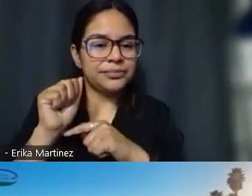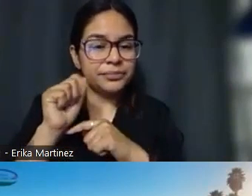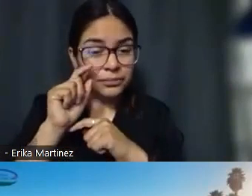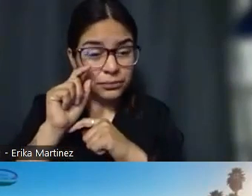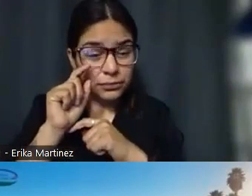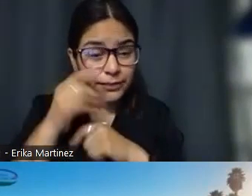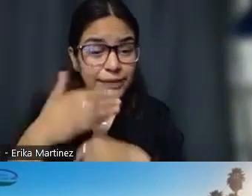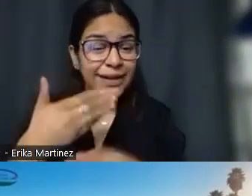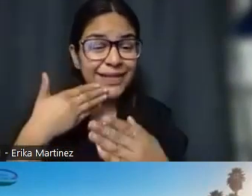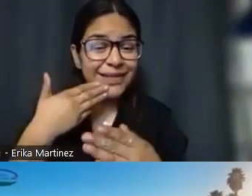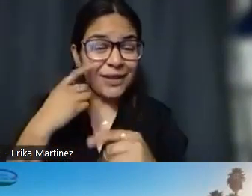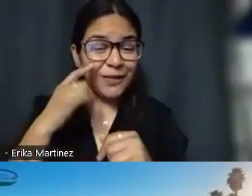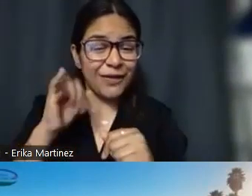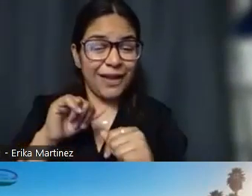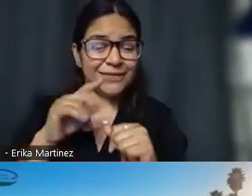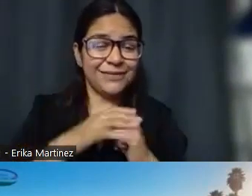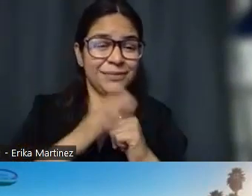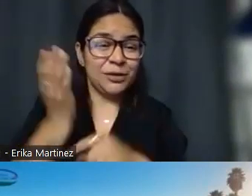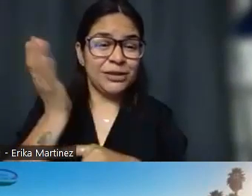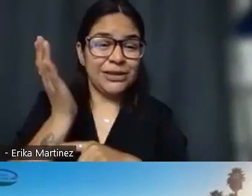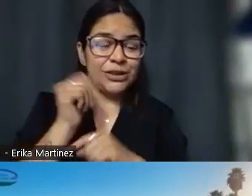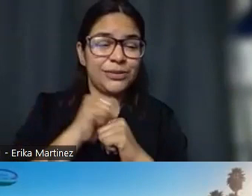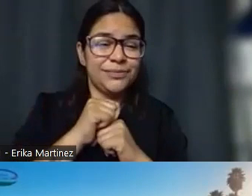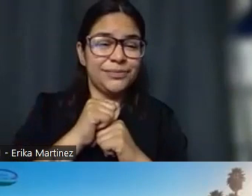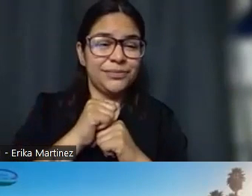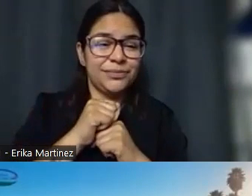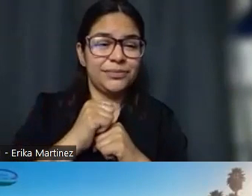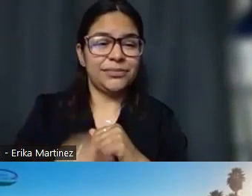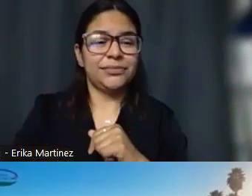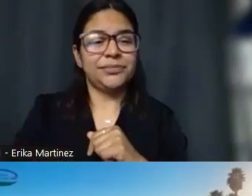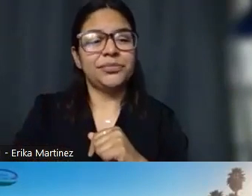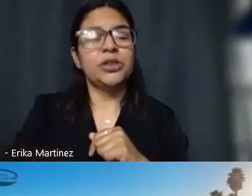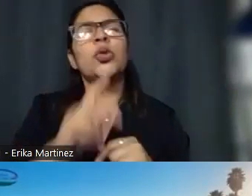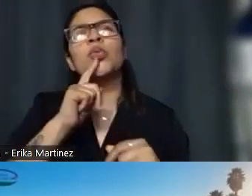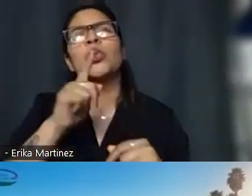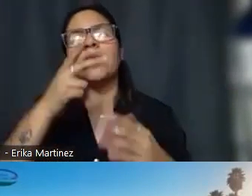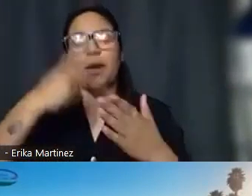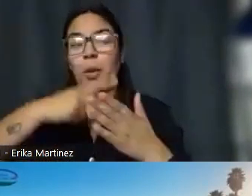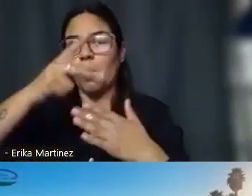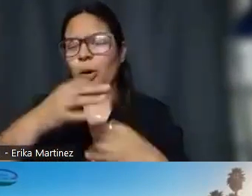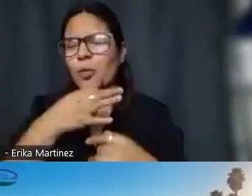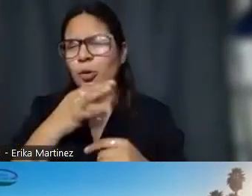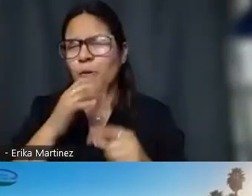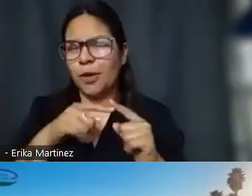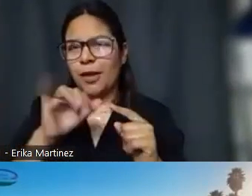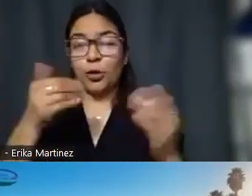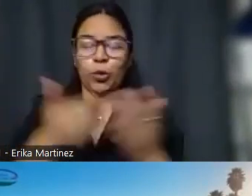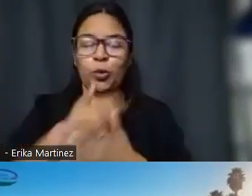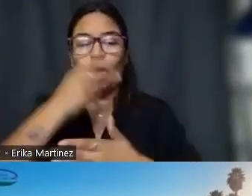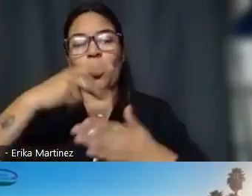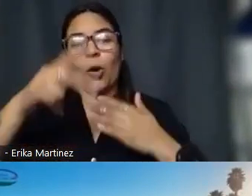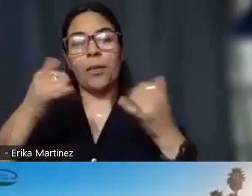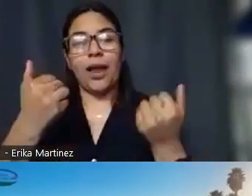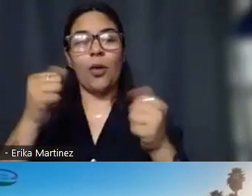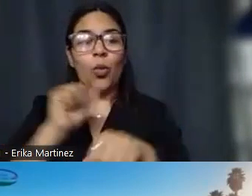Thank you so much, Susan, for the presentation. I know a lot of us have been really curious about how the program is working. This is such a new program and